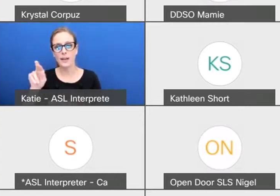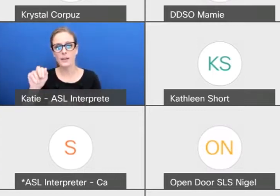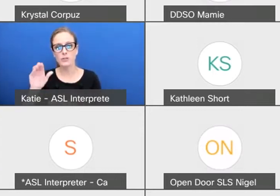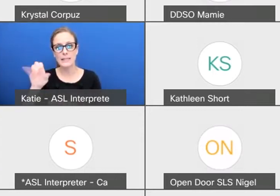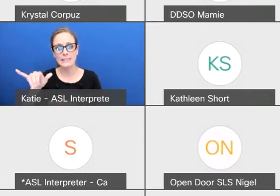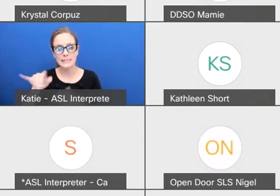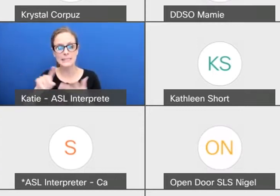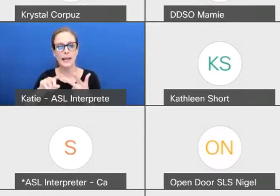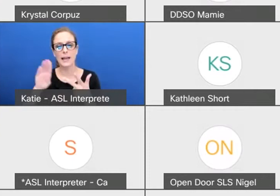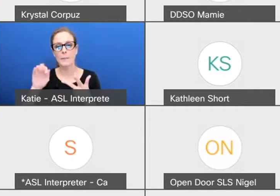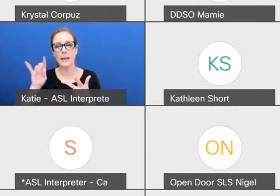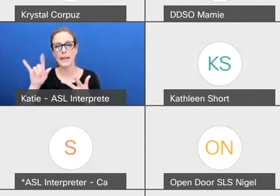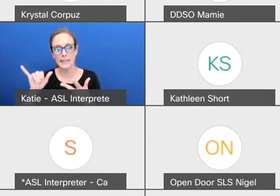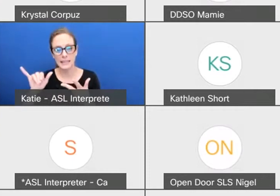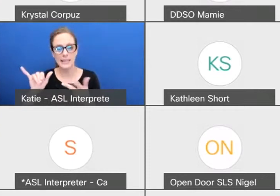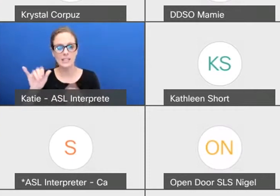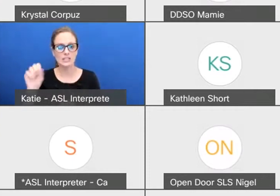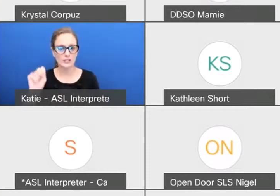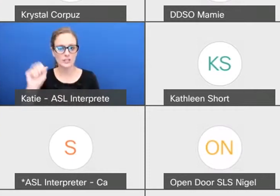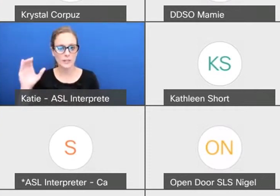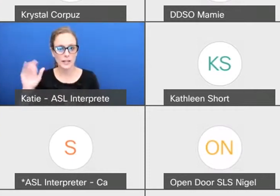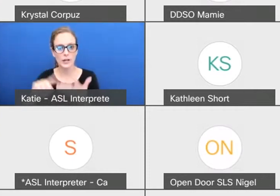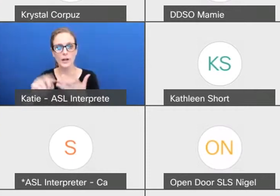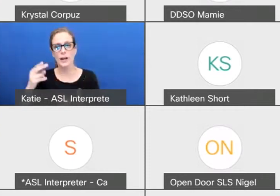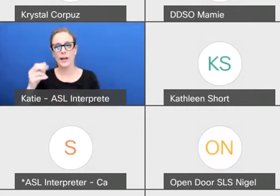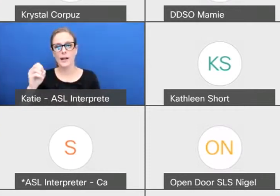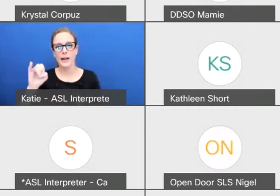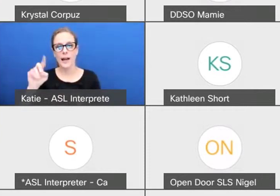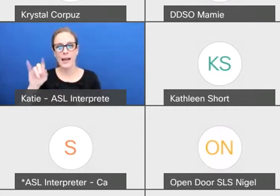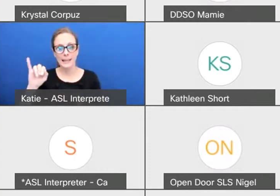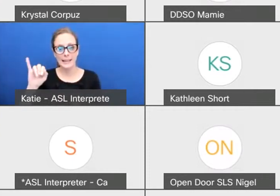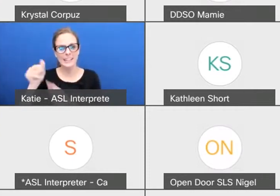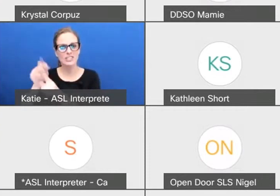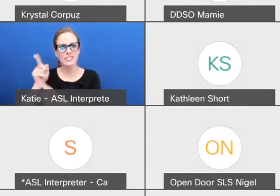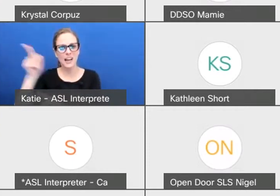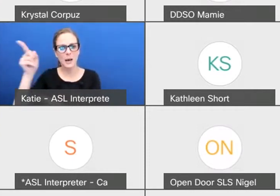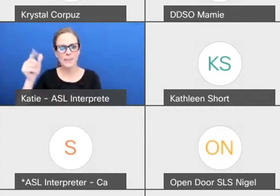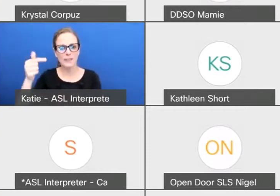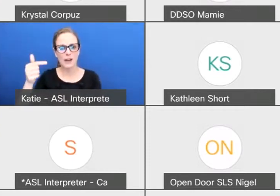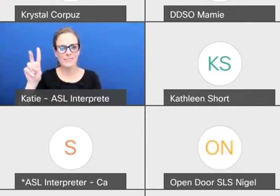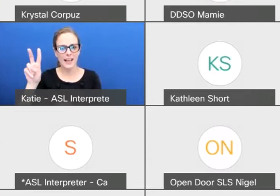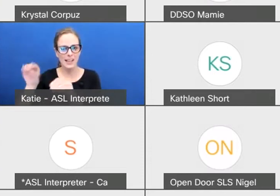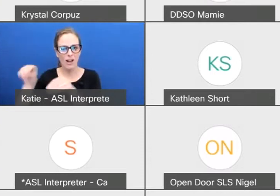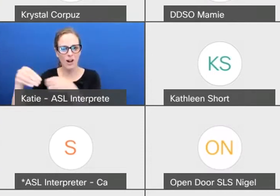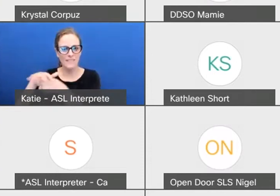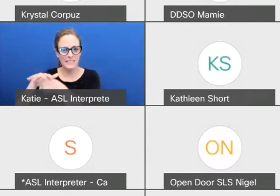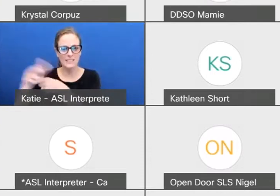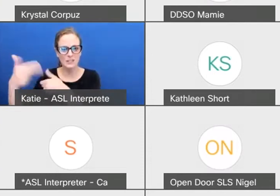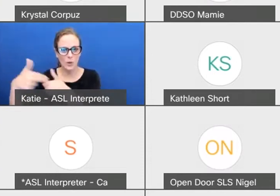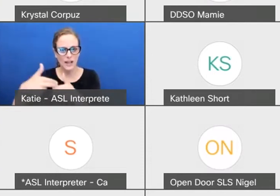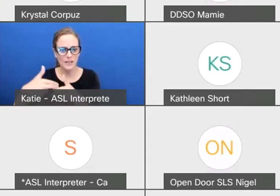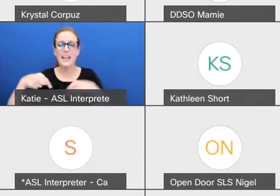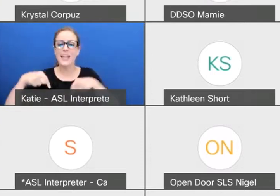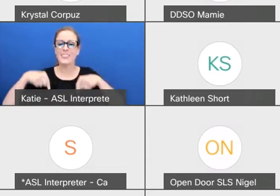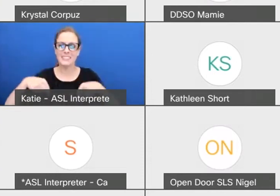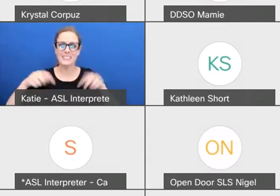coordinators, on. I see Heidi that's joined us up in the Grass Valley office as well. And so again, this is a huge issue, and we